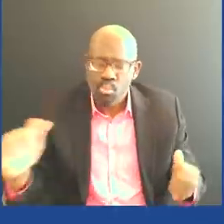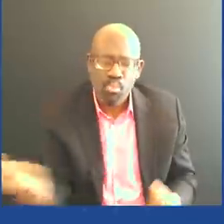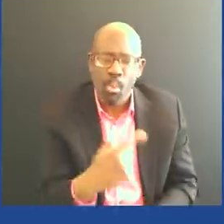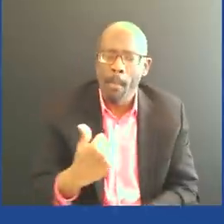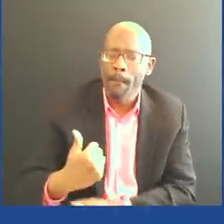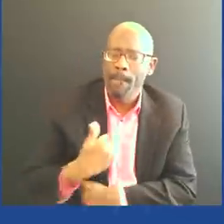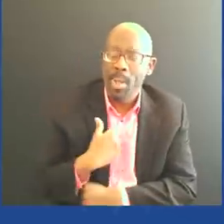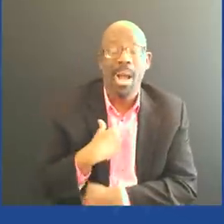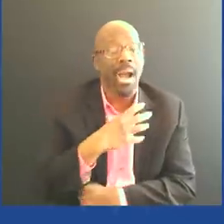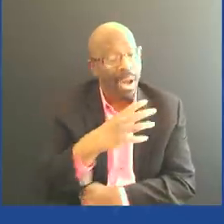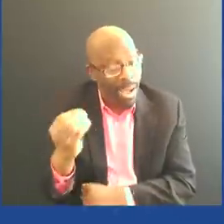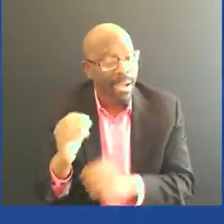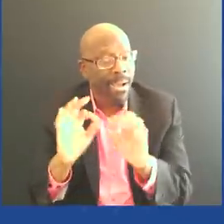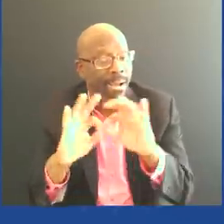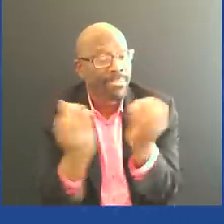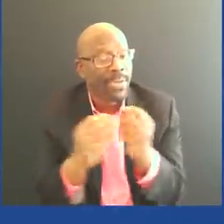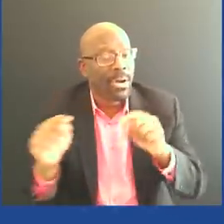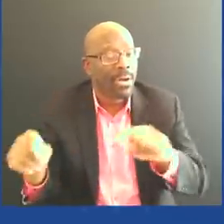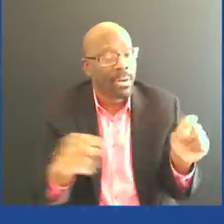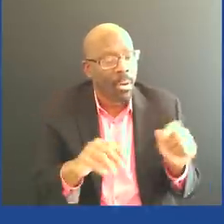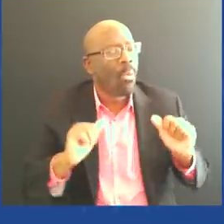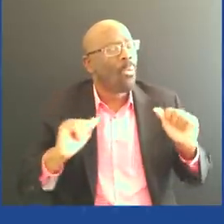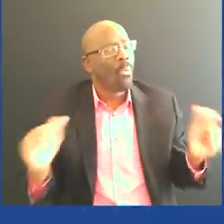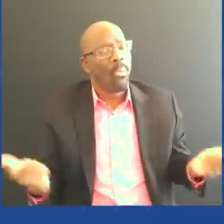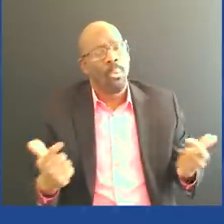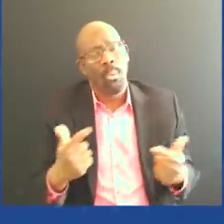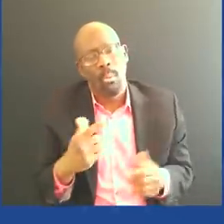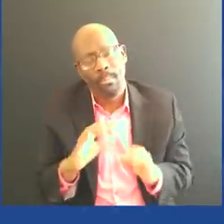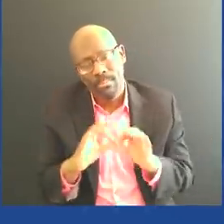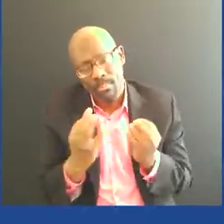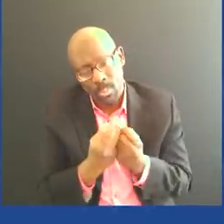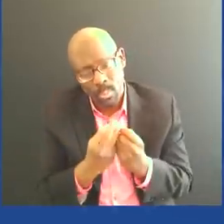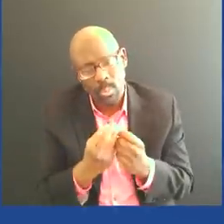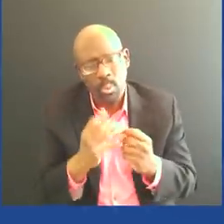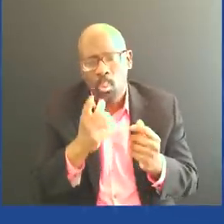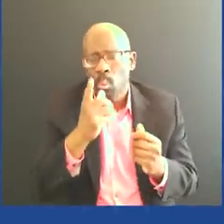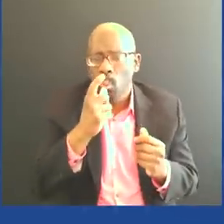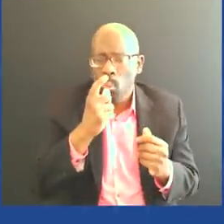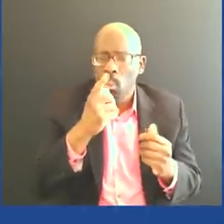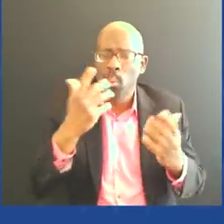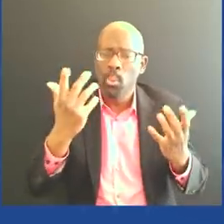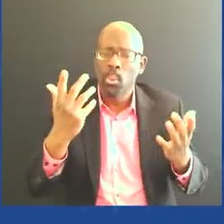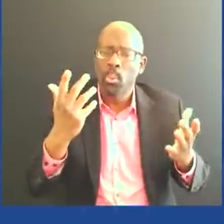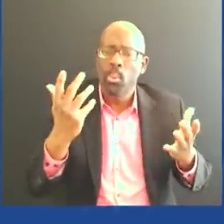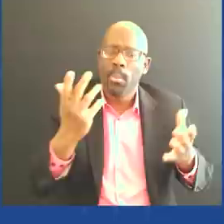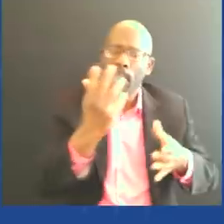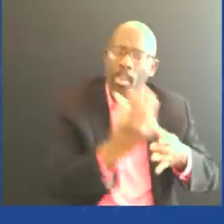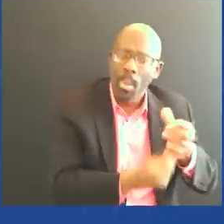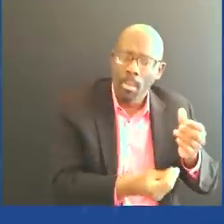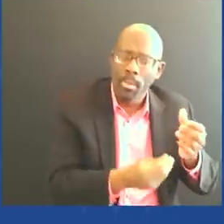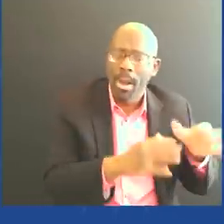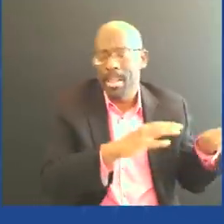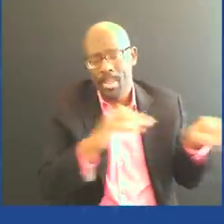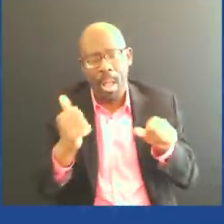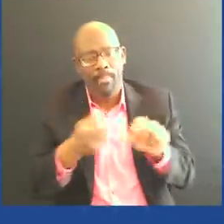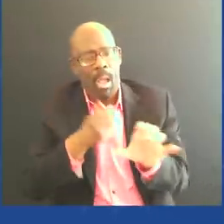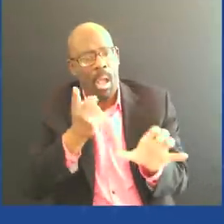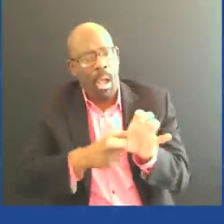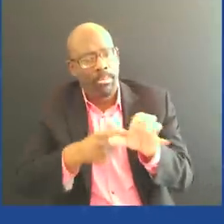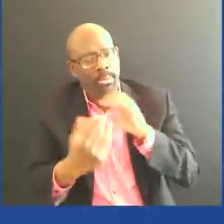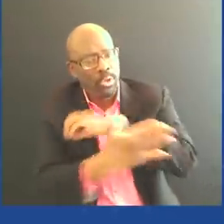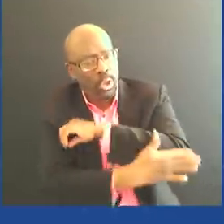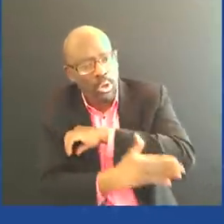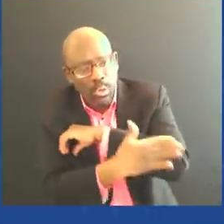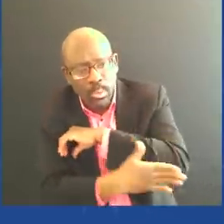As a refugee who once fled from a communist country, I could not be prouder of the example that you set as our Commander-in-Chief, and